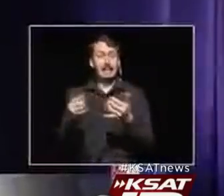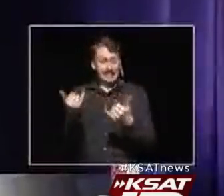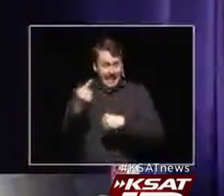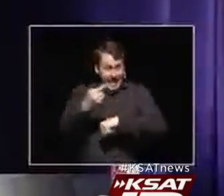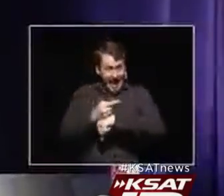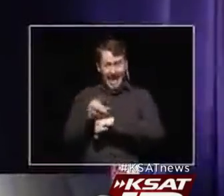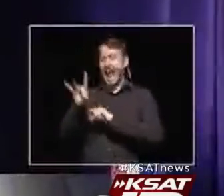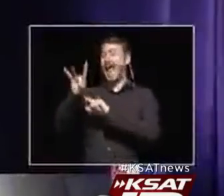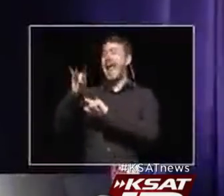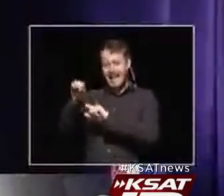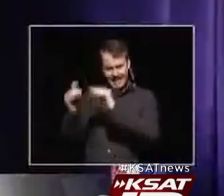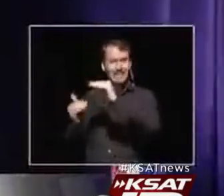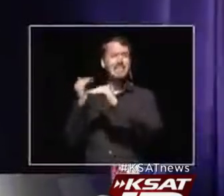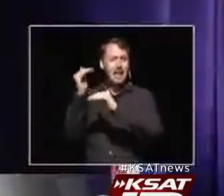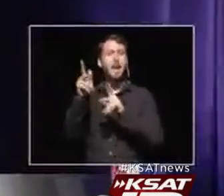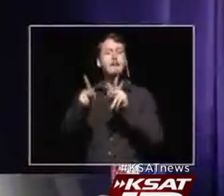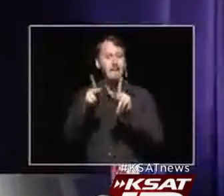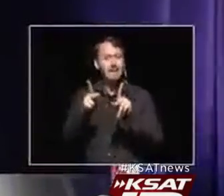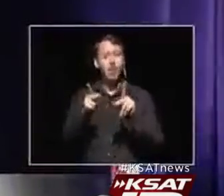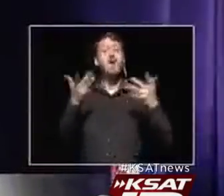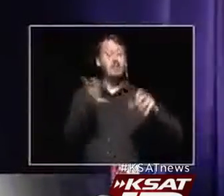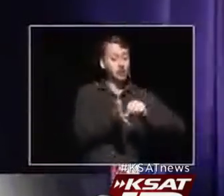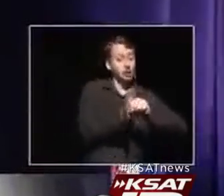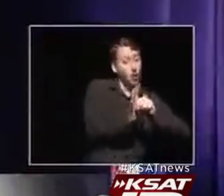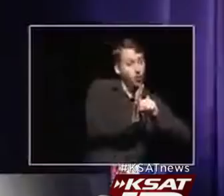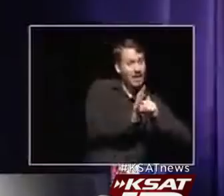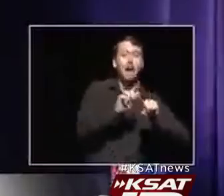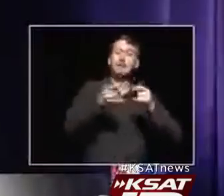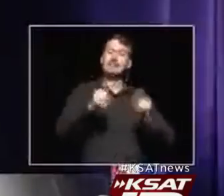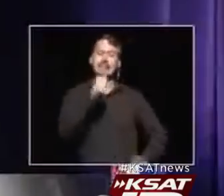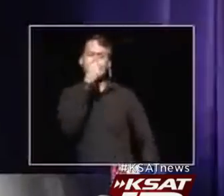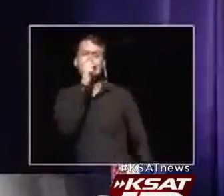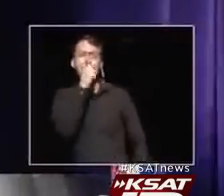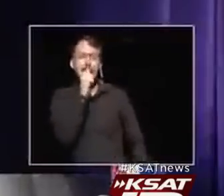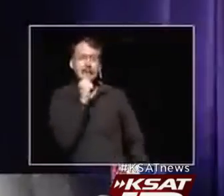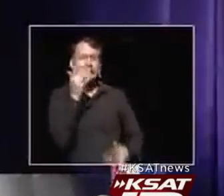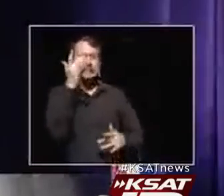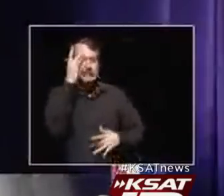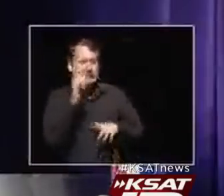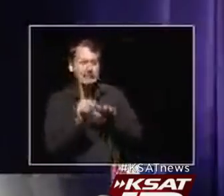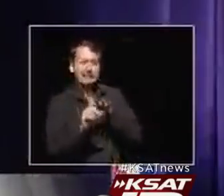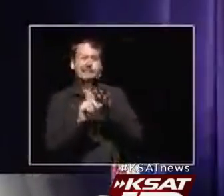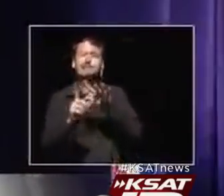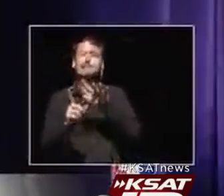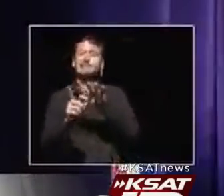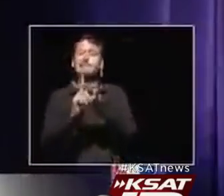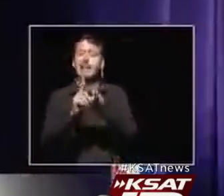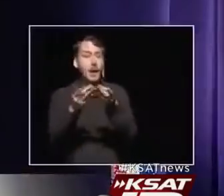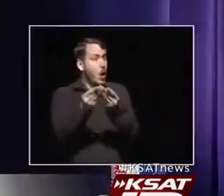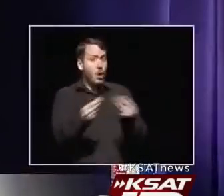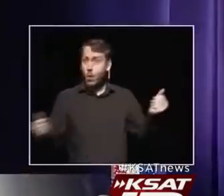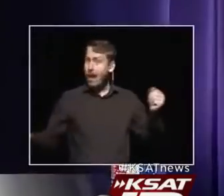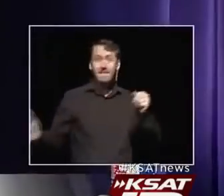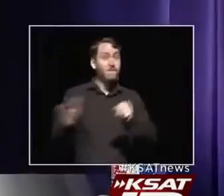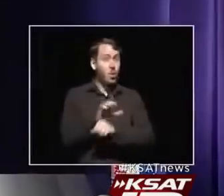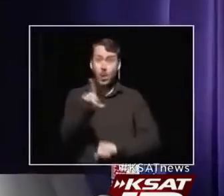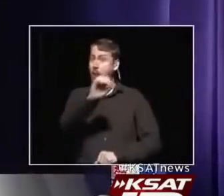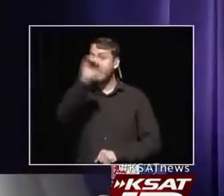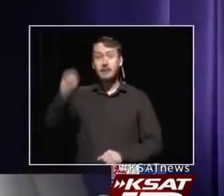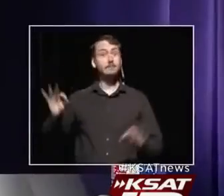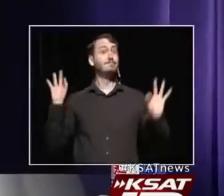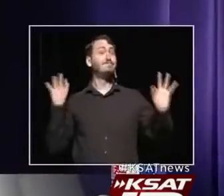assisted care that have COVID that still have the impact of what they had. So when you get it, you don't necessarily get over